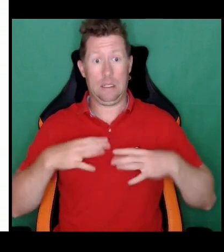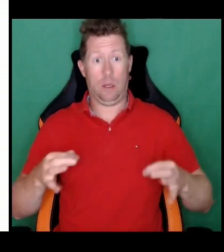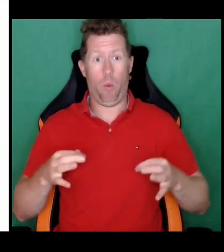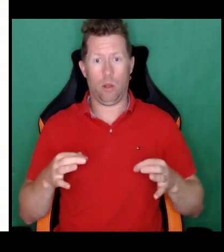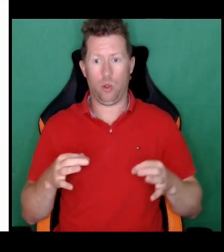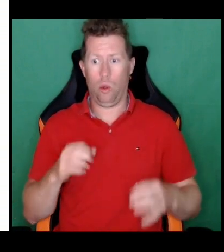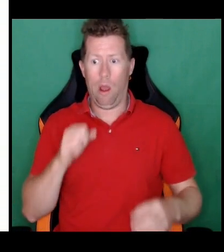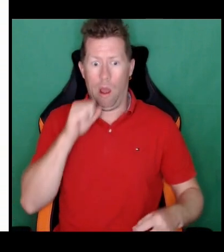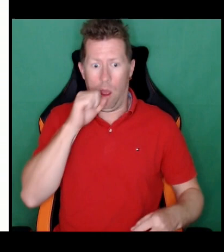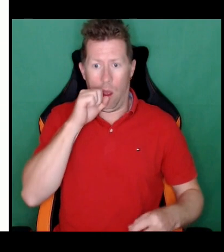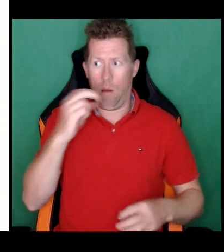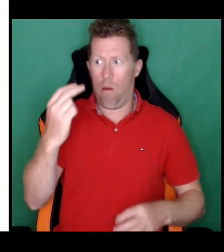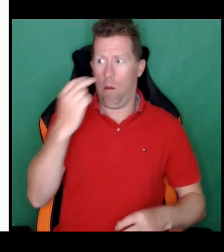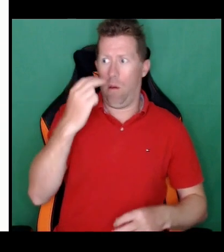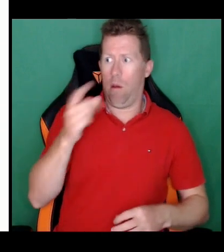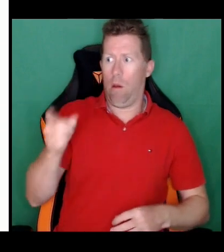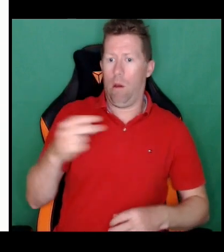down.